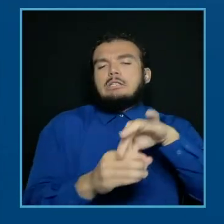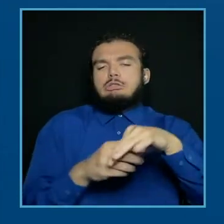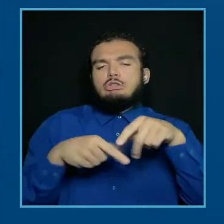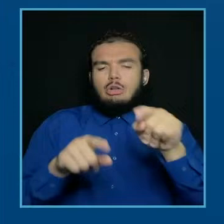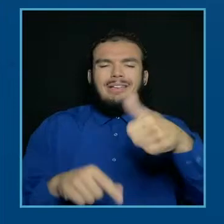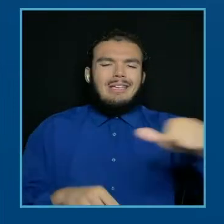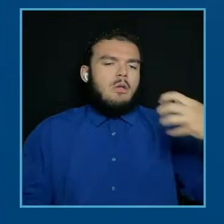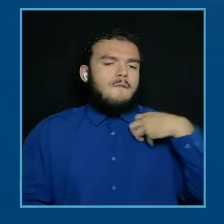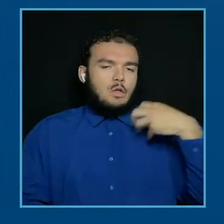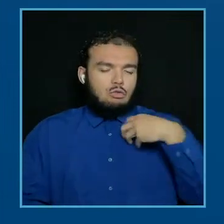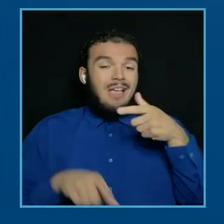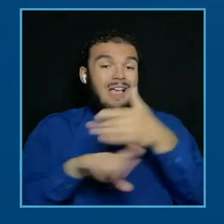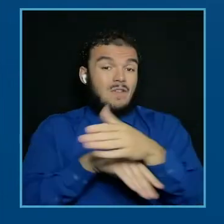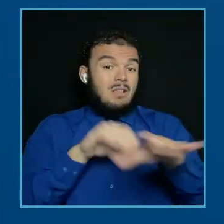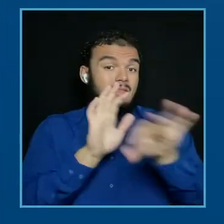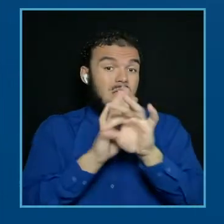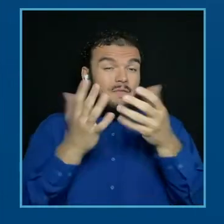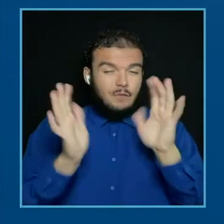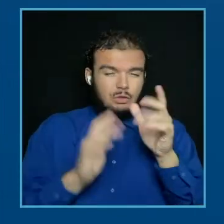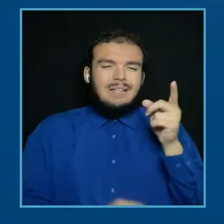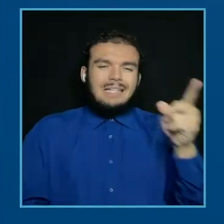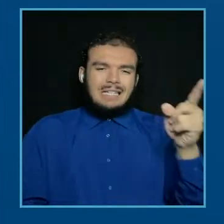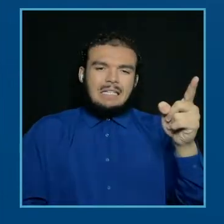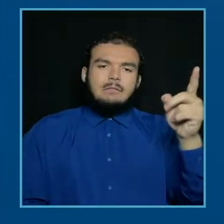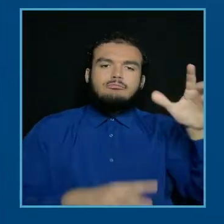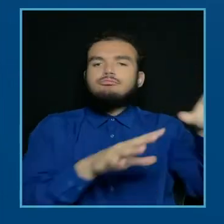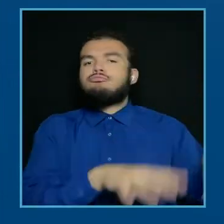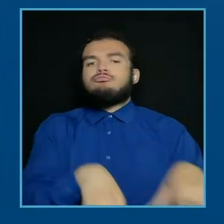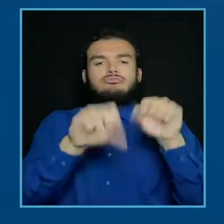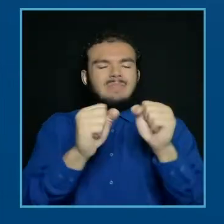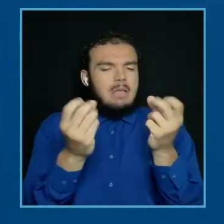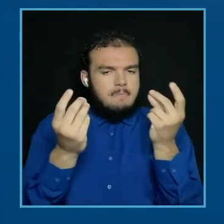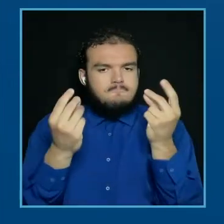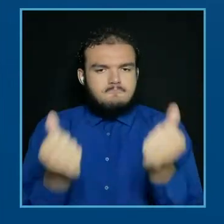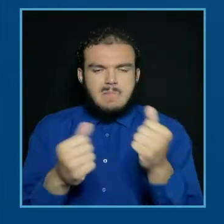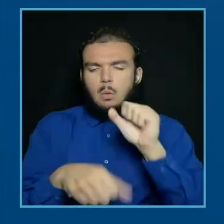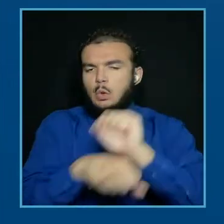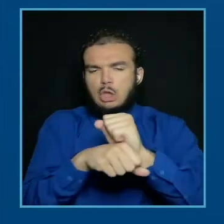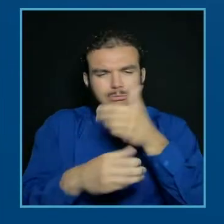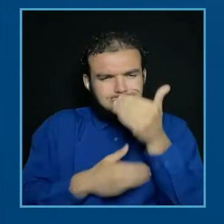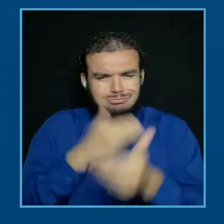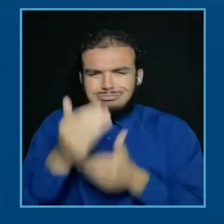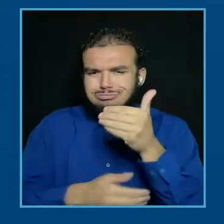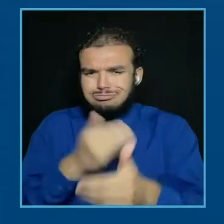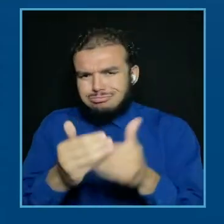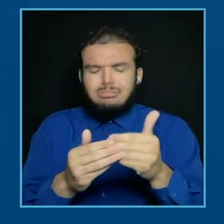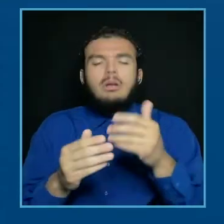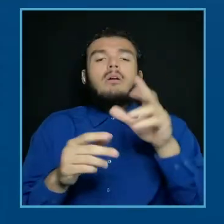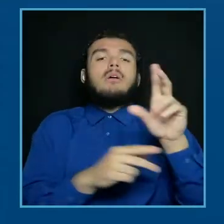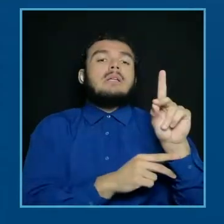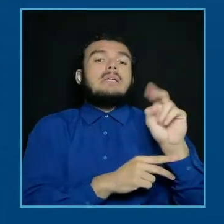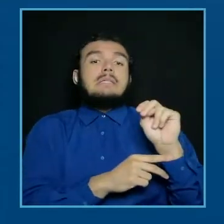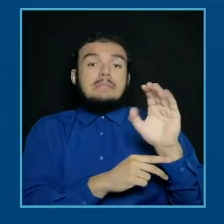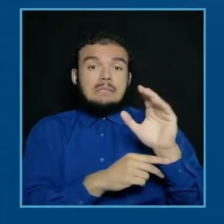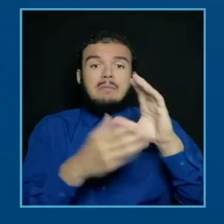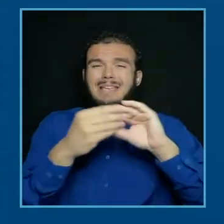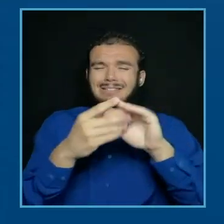being elected, he took the reins and immediately went to work, taking the Democratic message to the